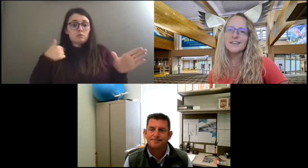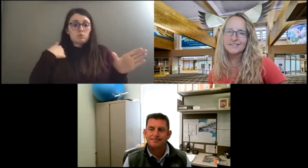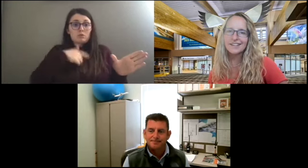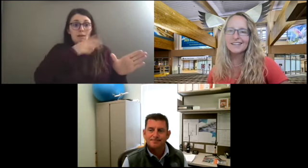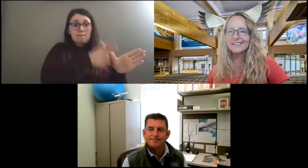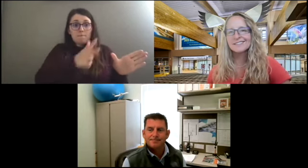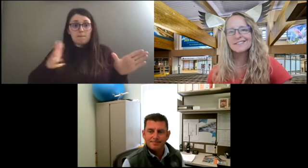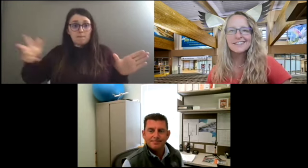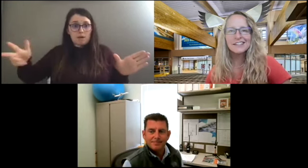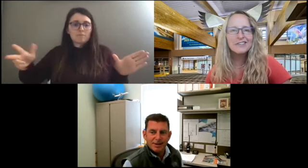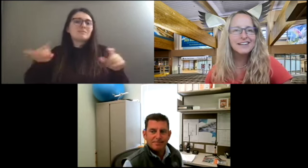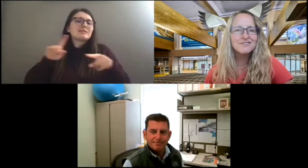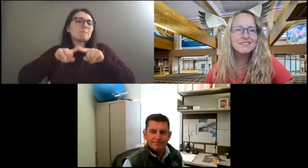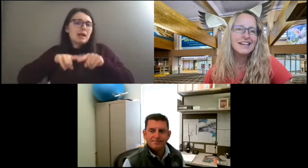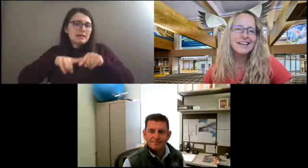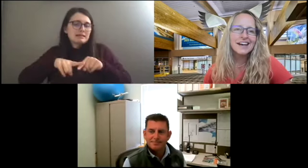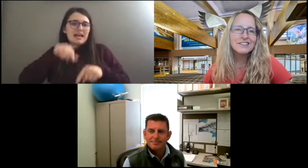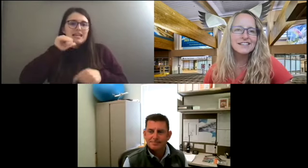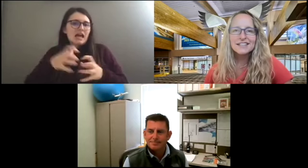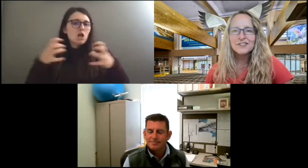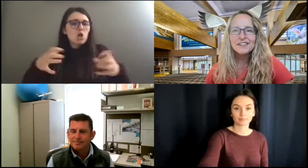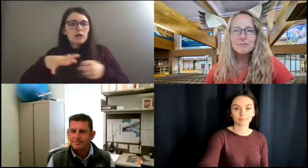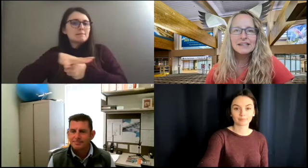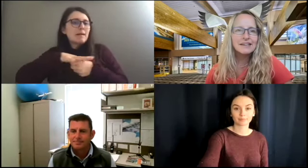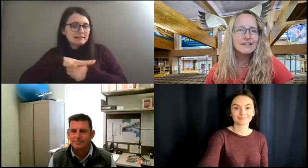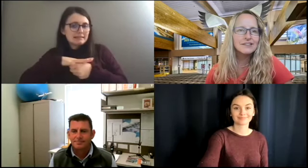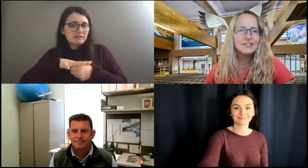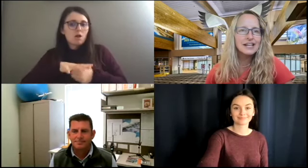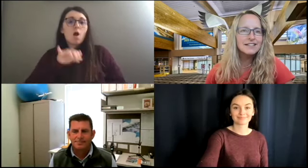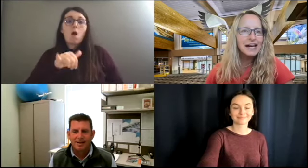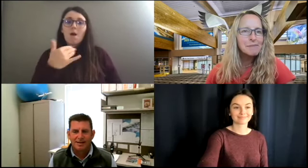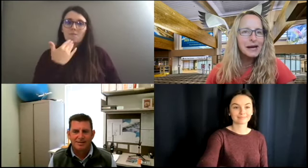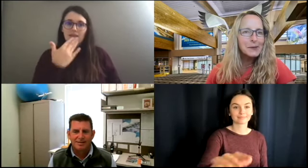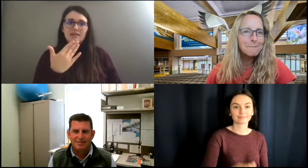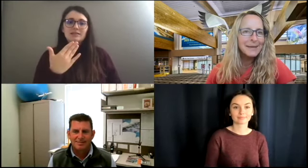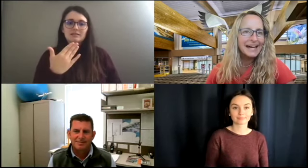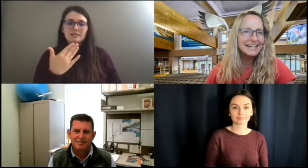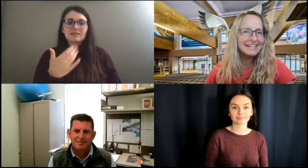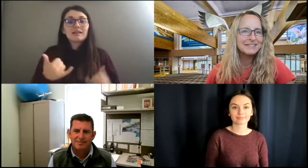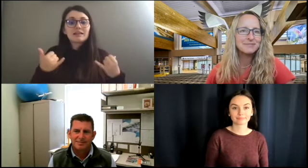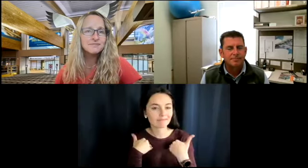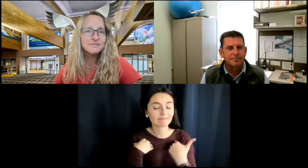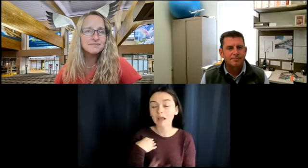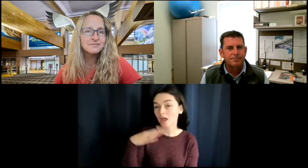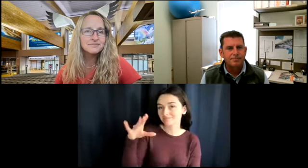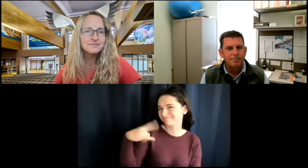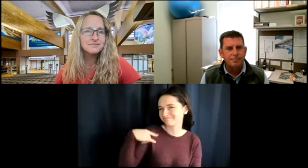Ah, got it. Okay. All right. Thanks for letting me get in there. You guys, how about Maddie?